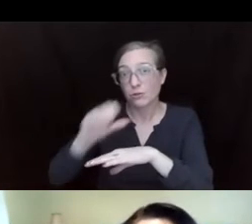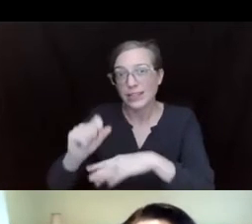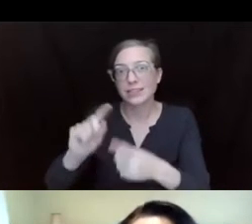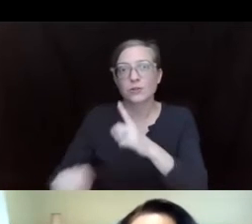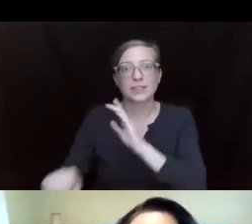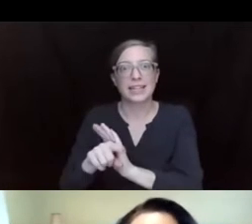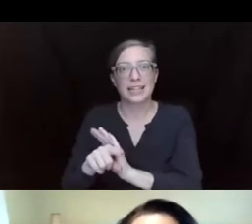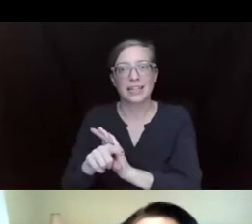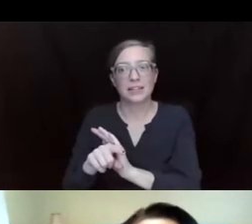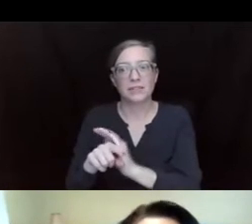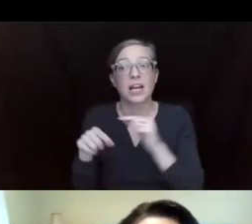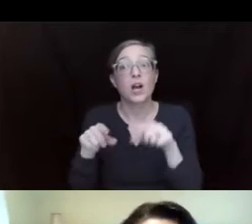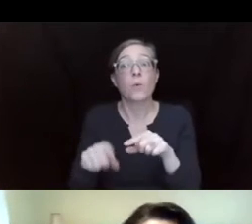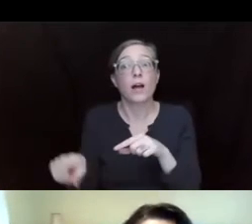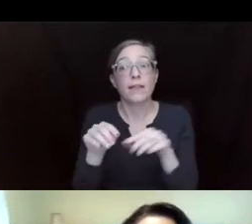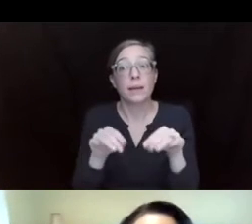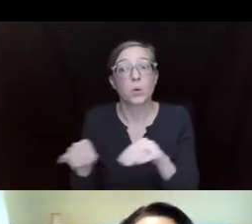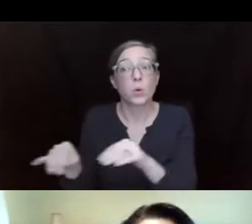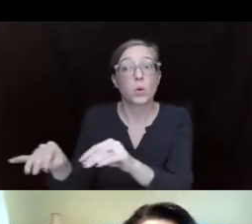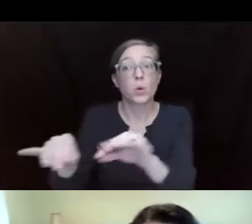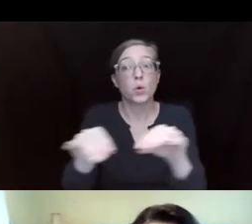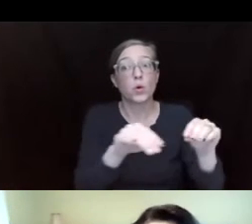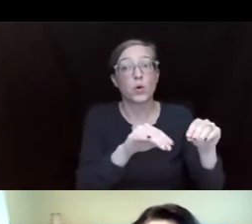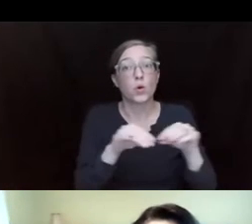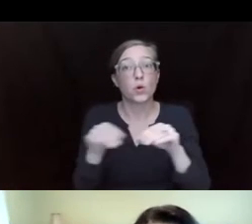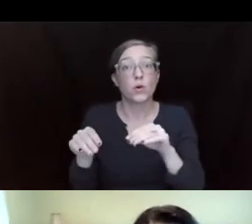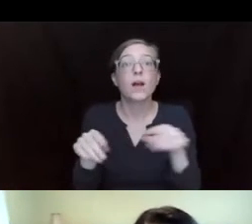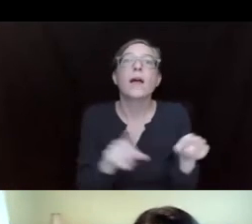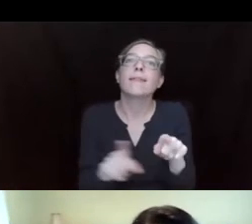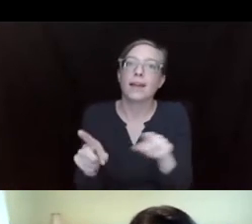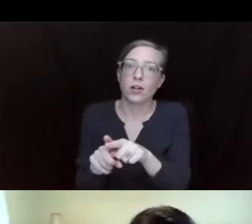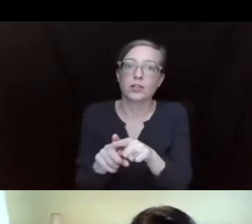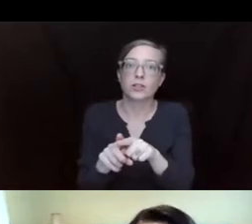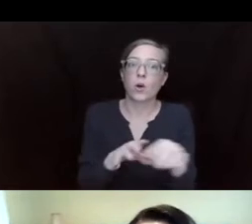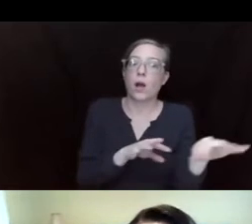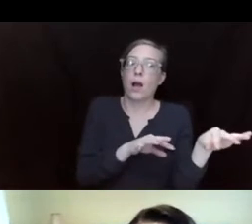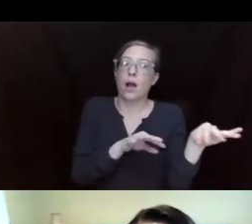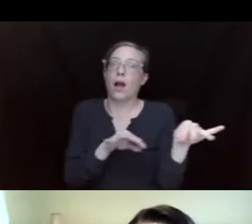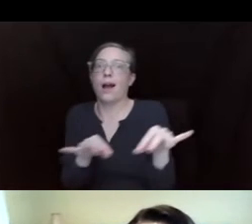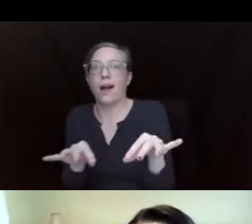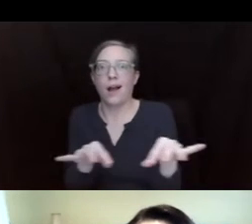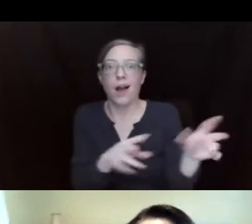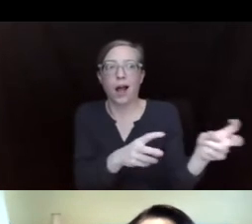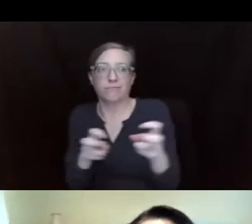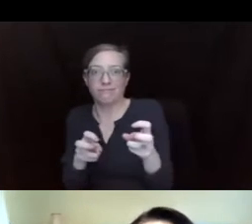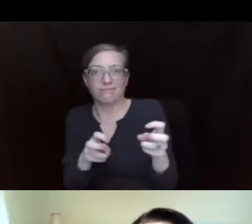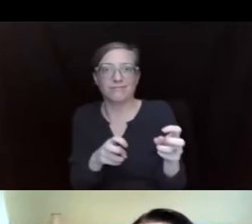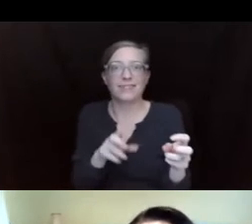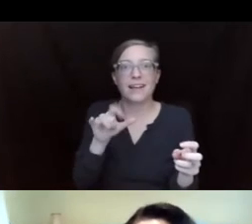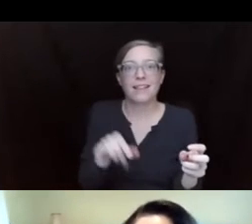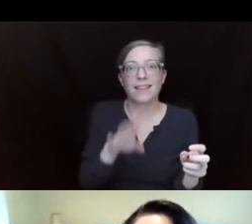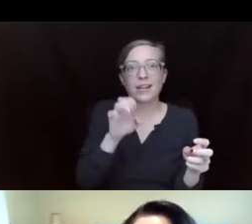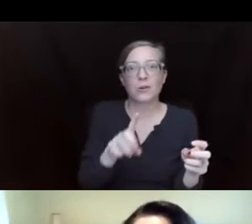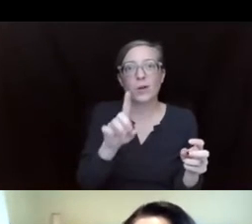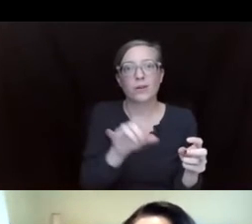they move, they also move the liquid with them. So something very interesting about electrosmotic flow is